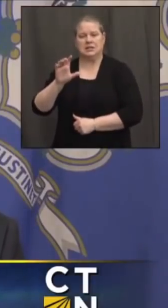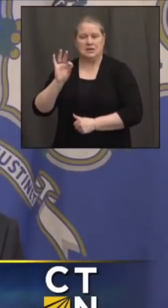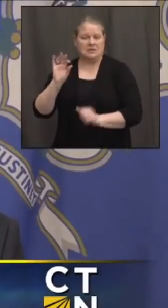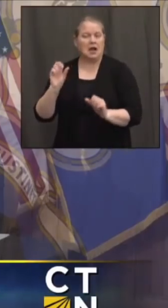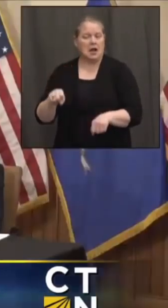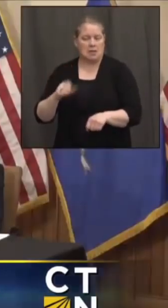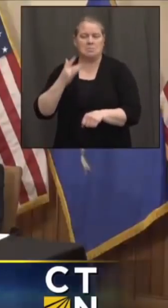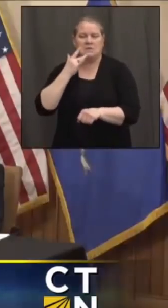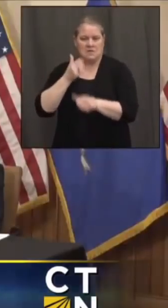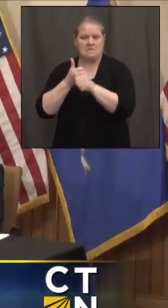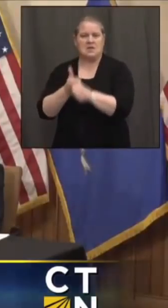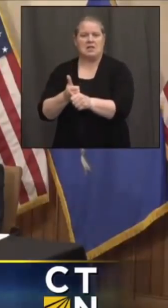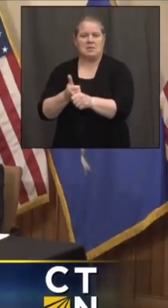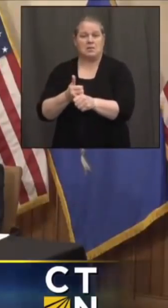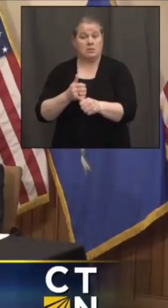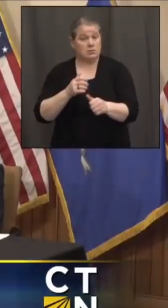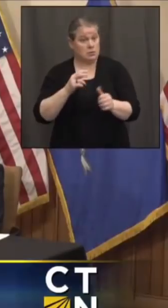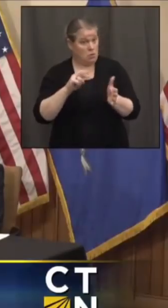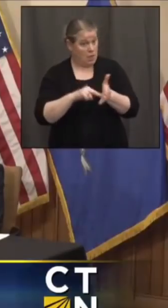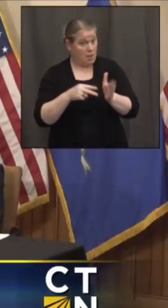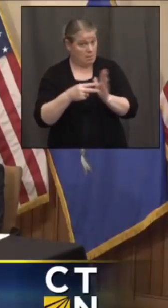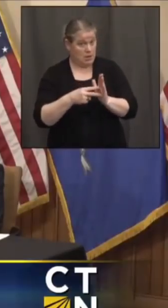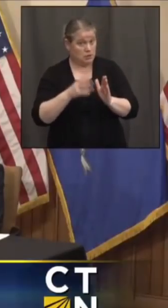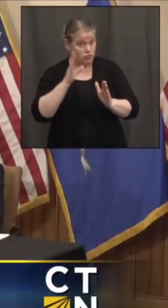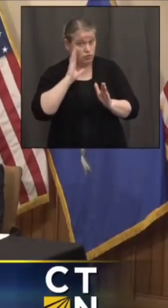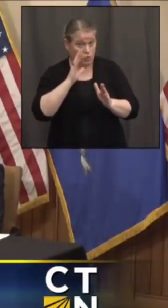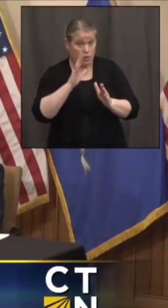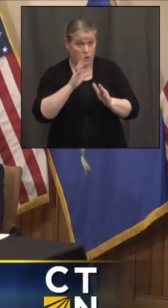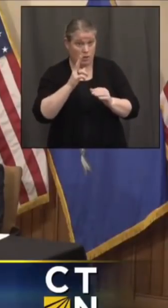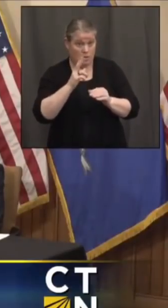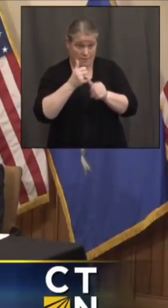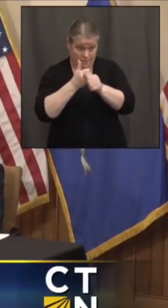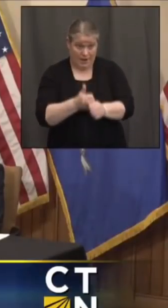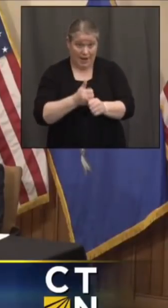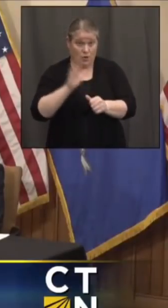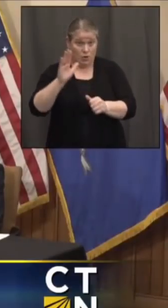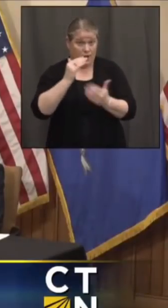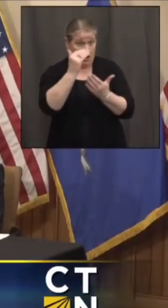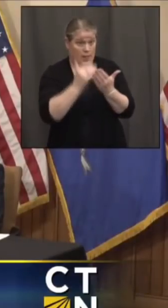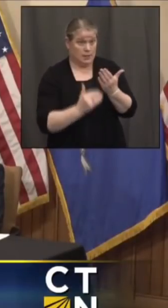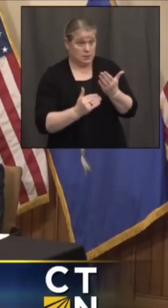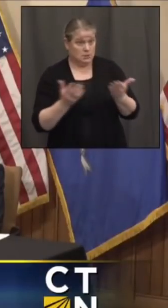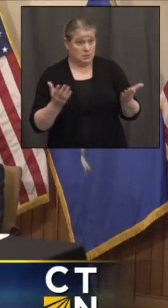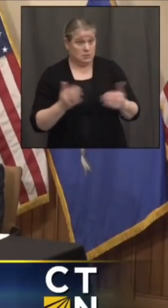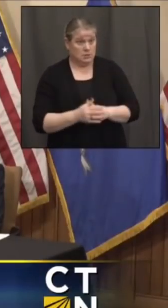So you're going to use the CDC list on the comorbid conditions? Yeah, what do you think, Deirdre?